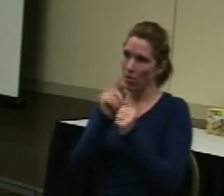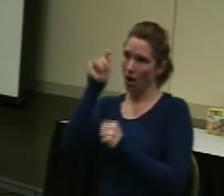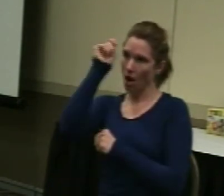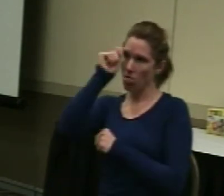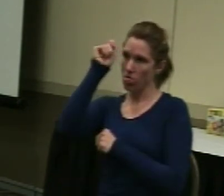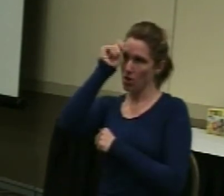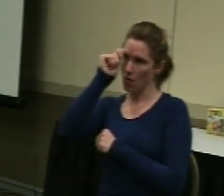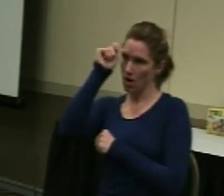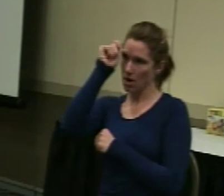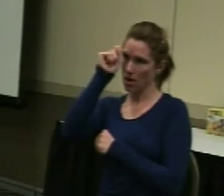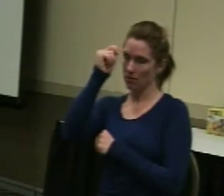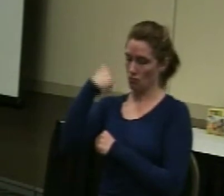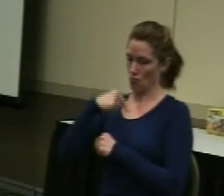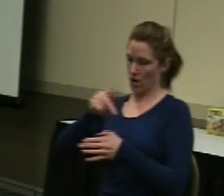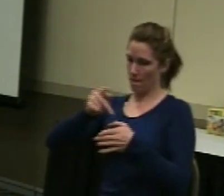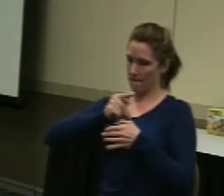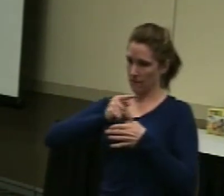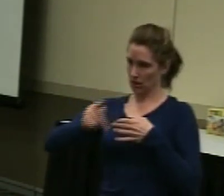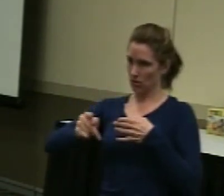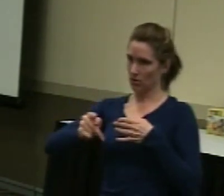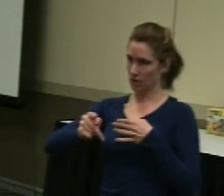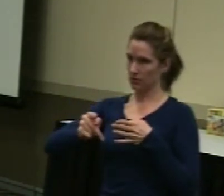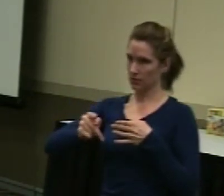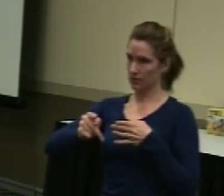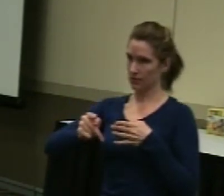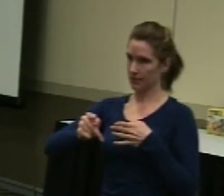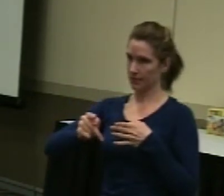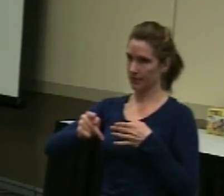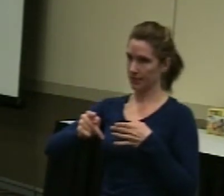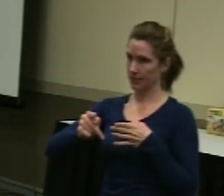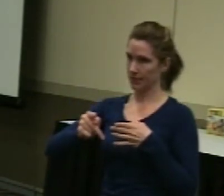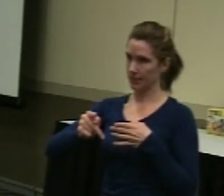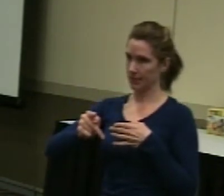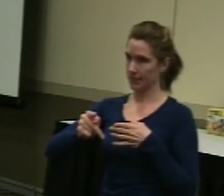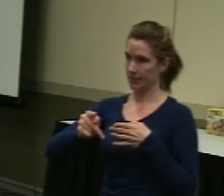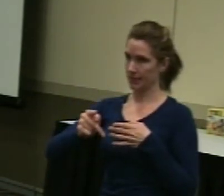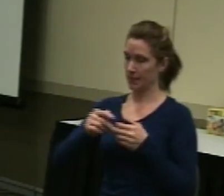base, as professionals, we